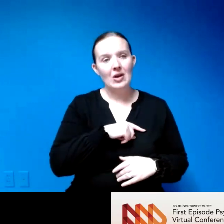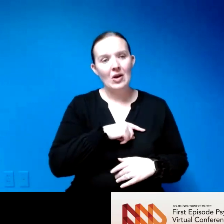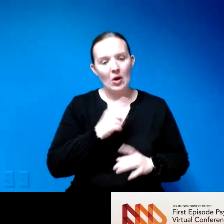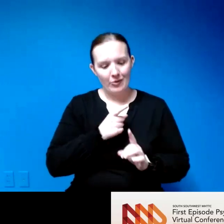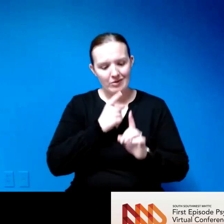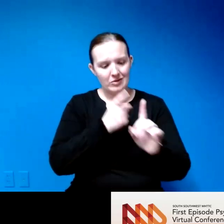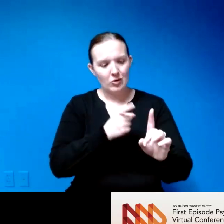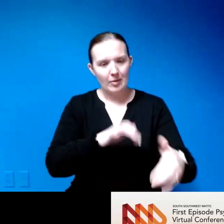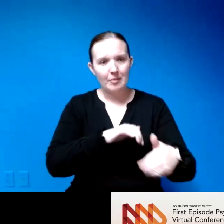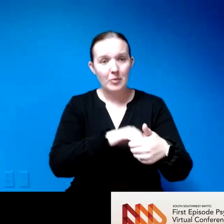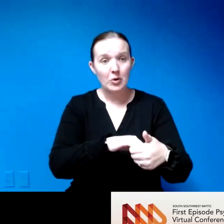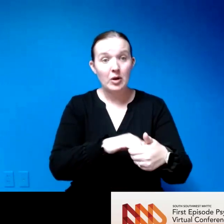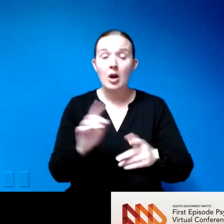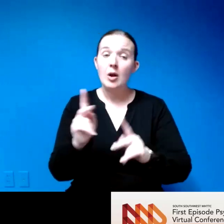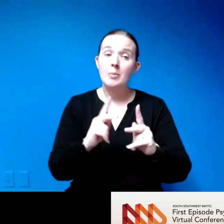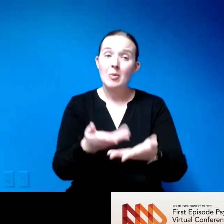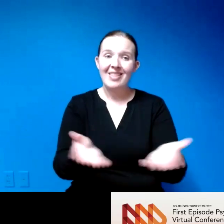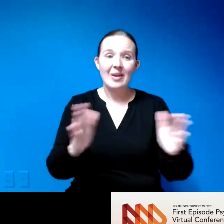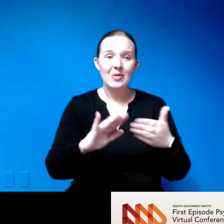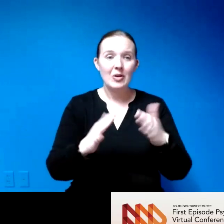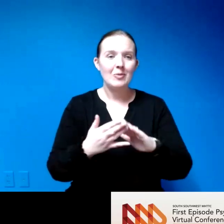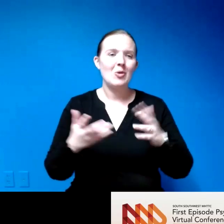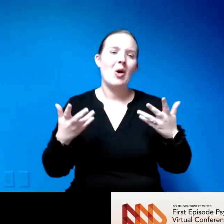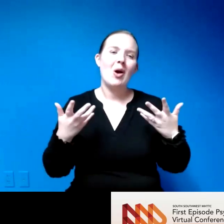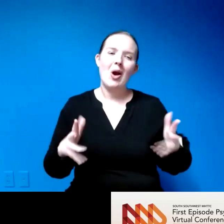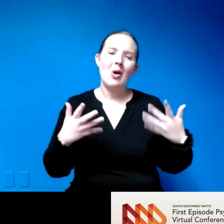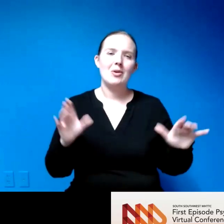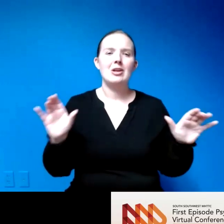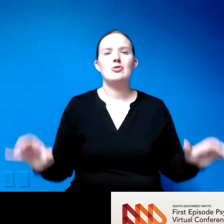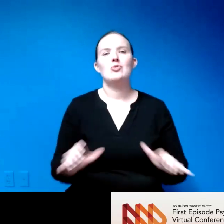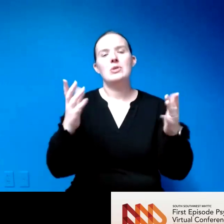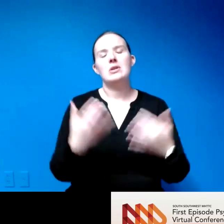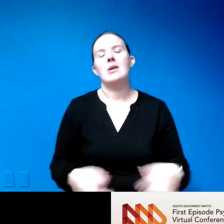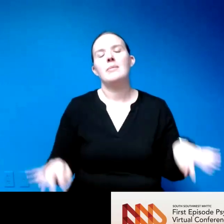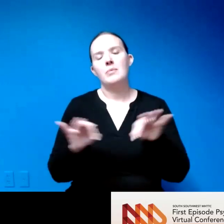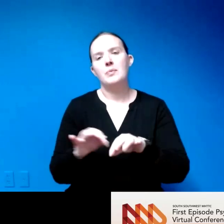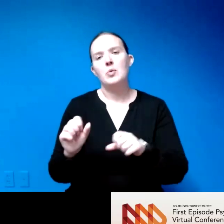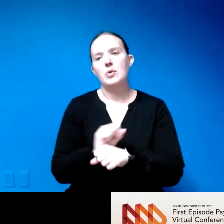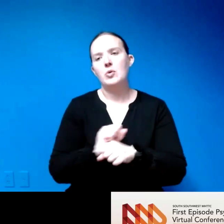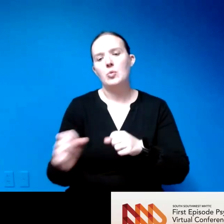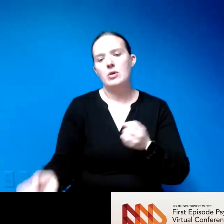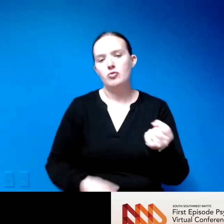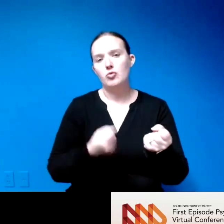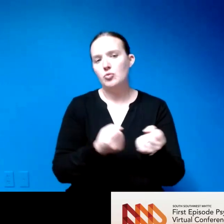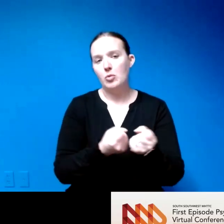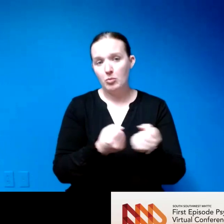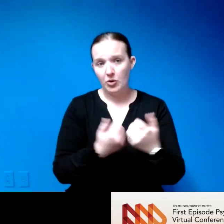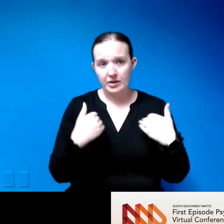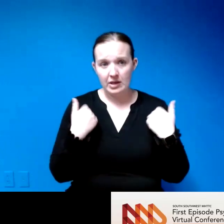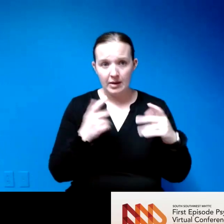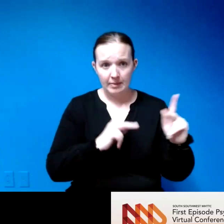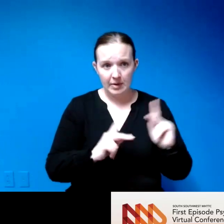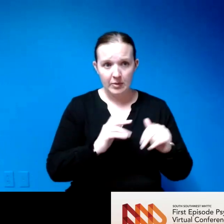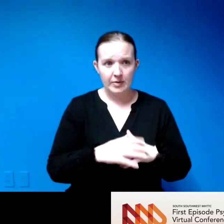initial partners are people in the community who are already doing very important work to support young people. So rather